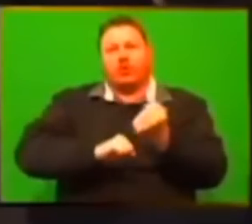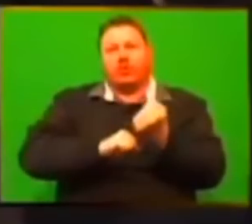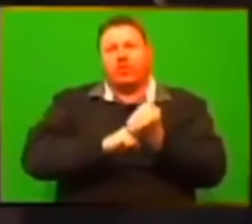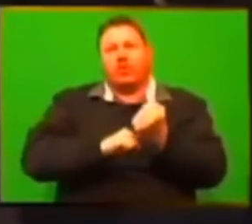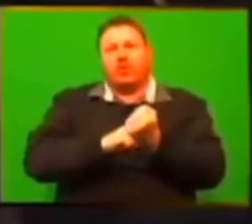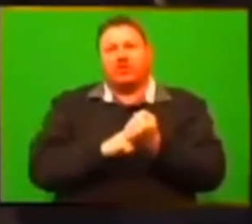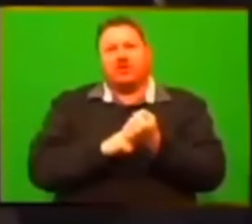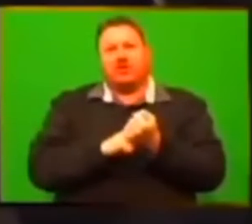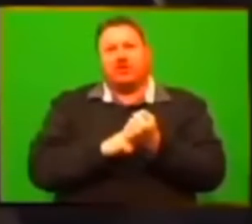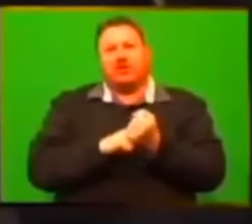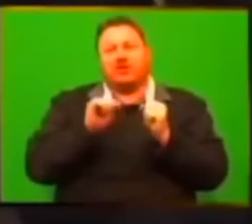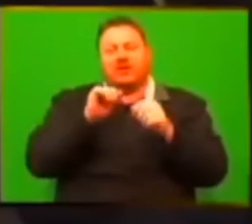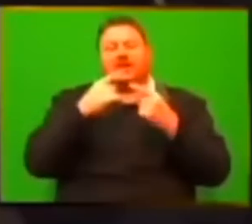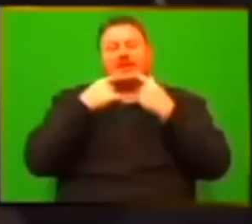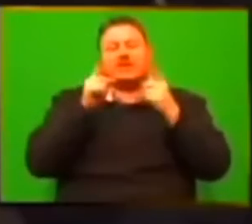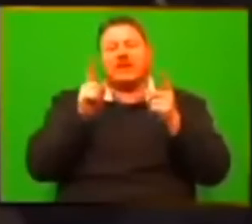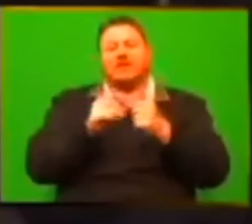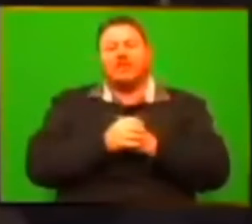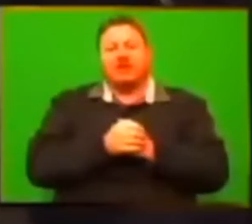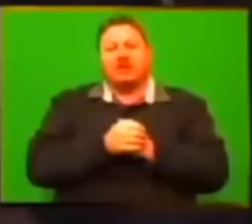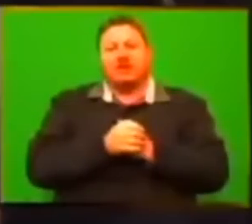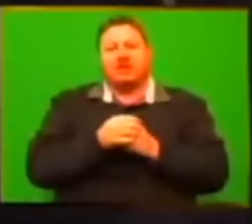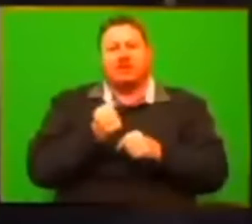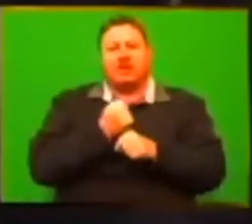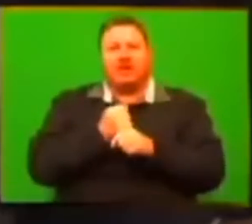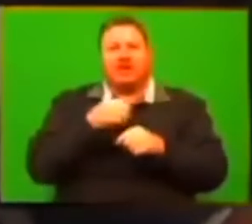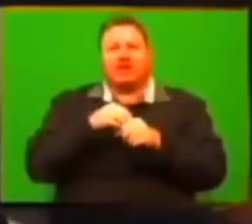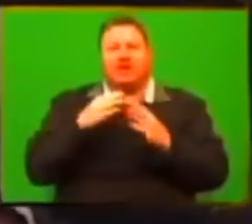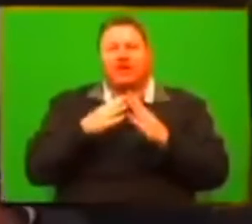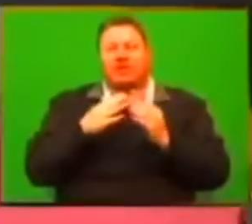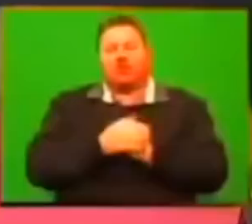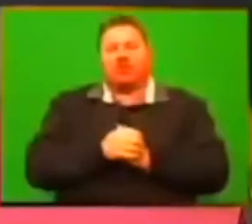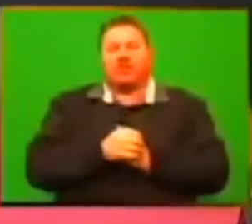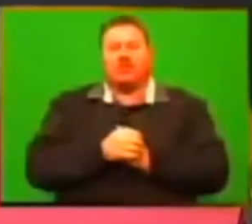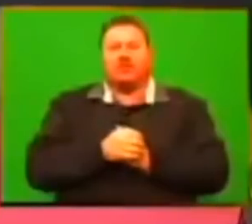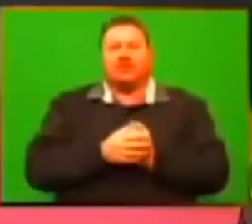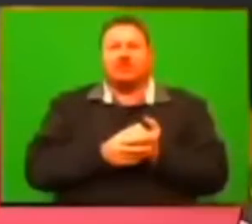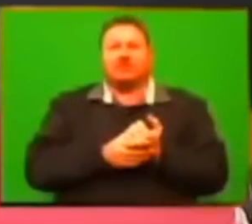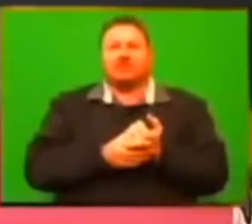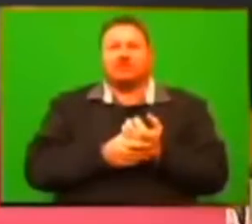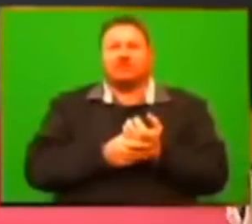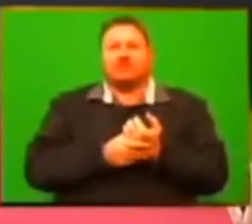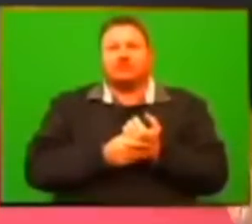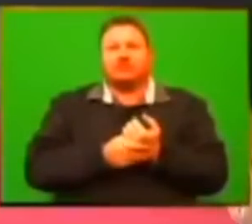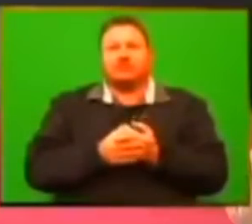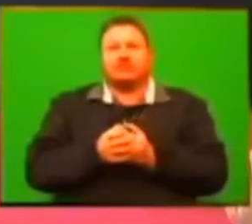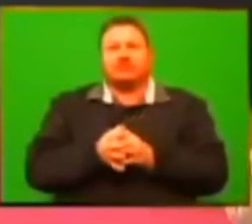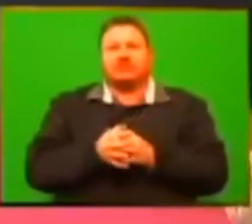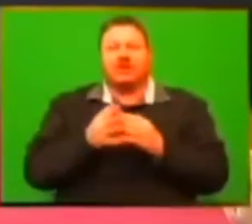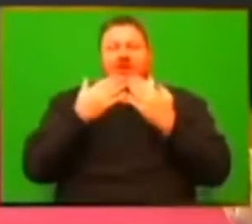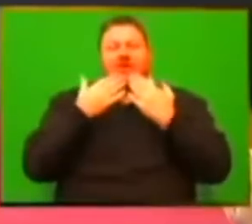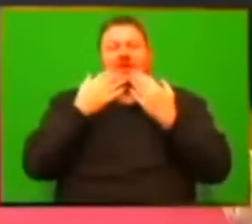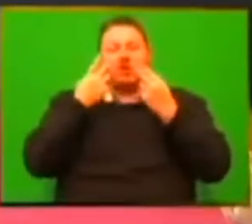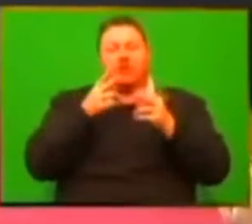his statements that he's making in the House? Thank you. Thank you very much, Honorable Chief